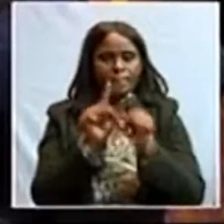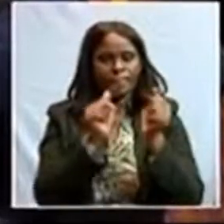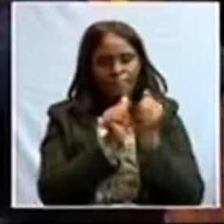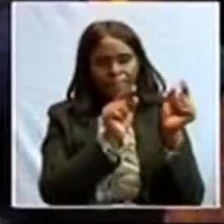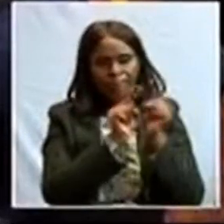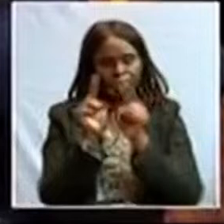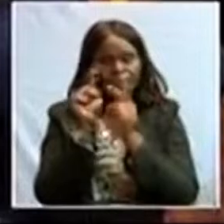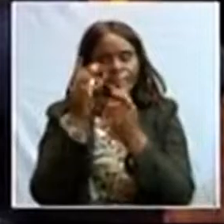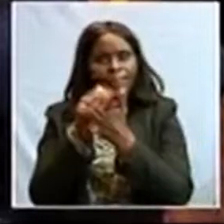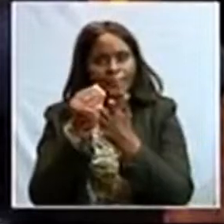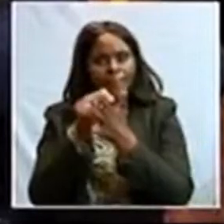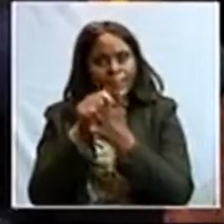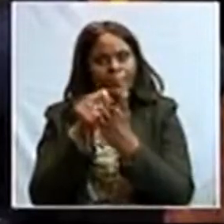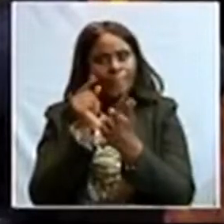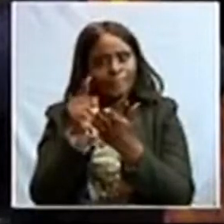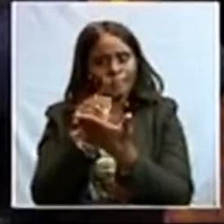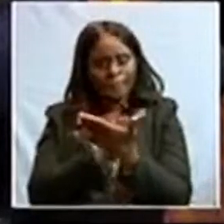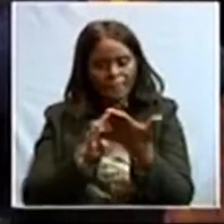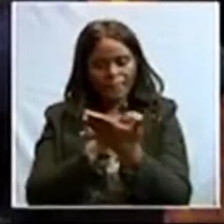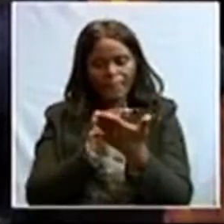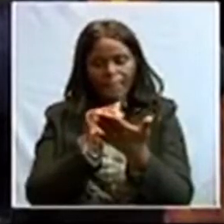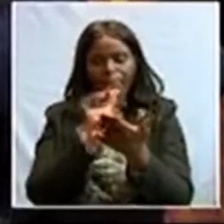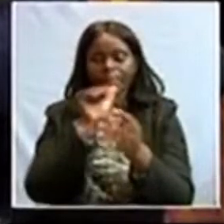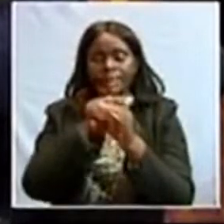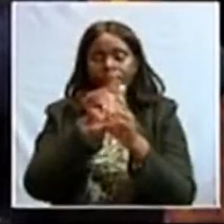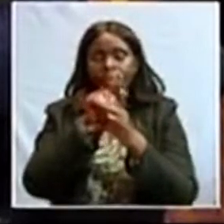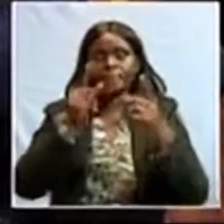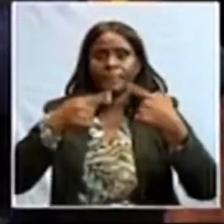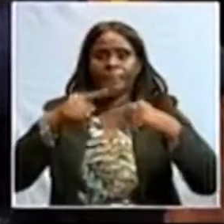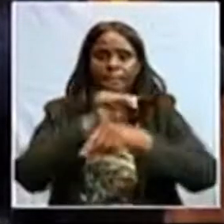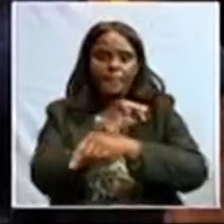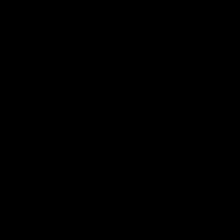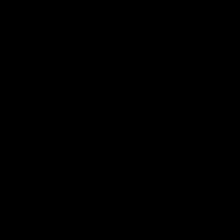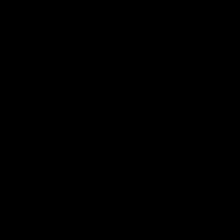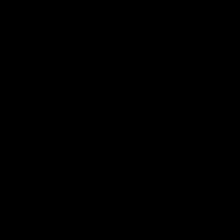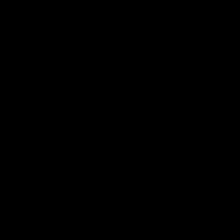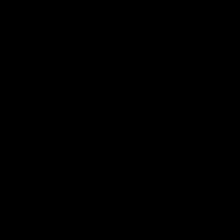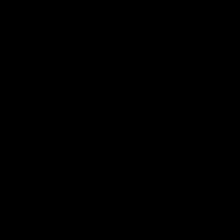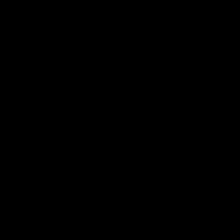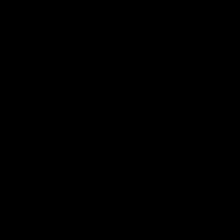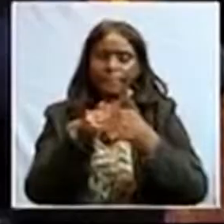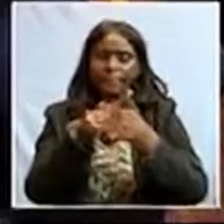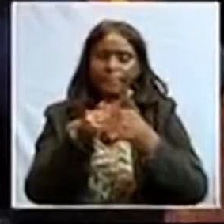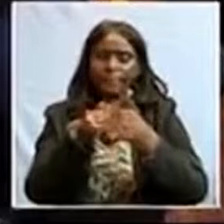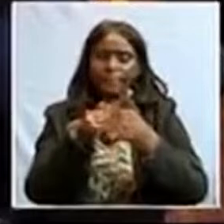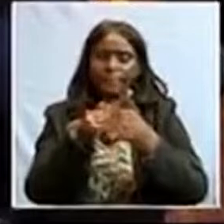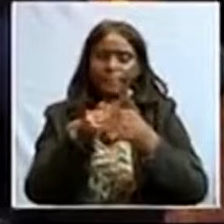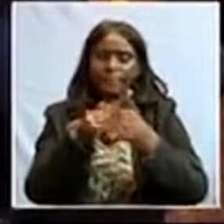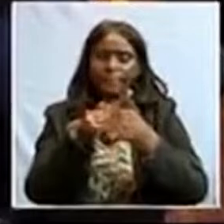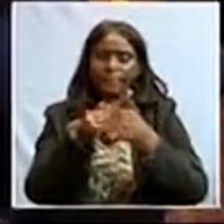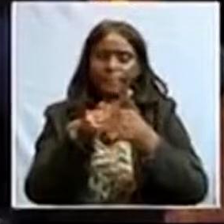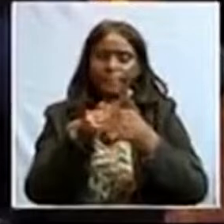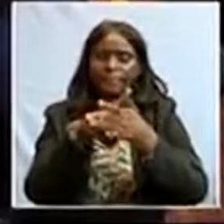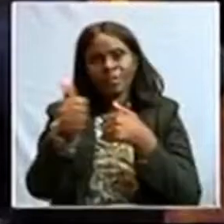the financial base of these local authorities. How